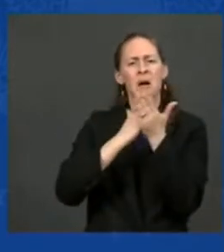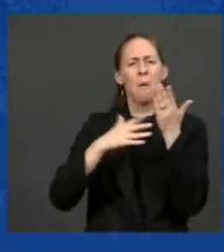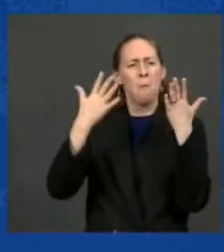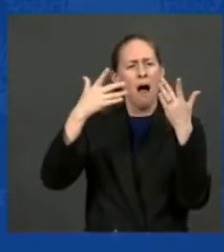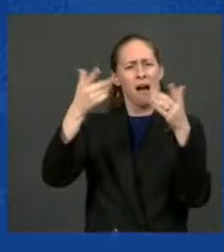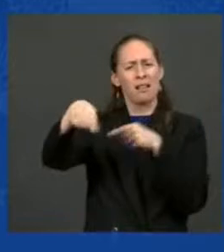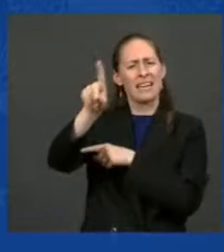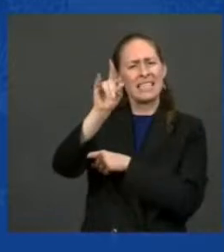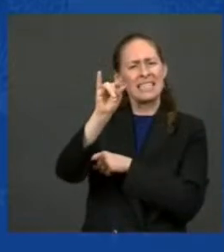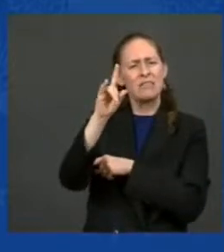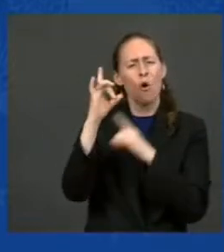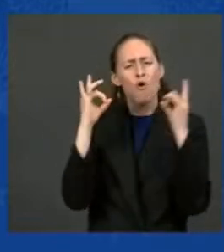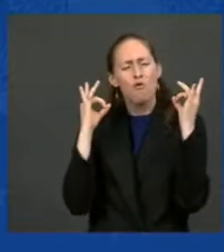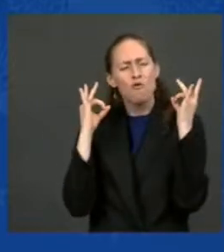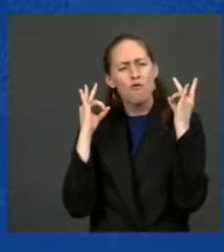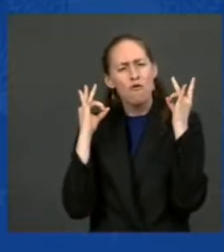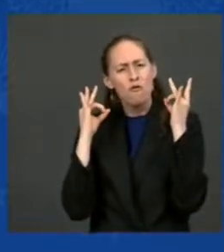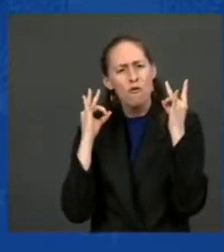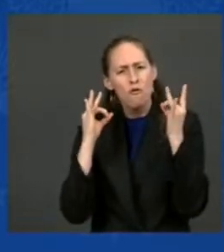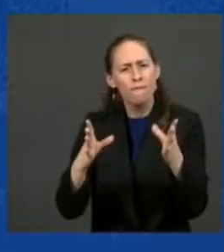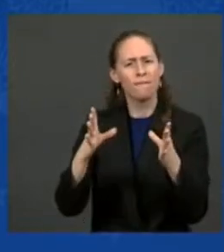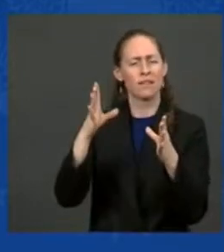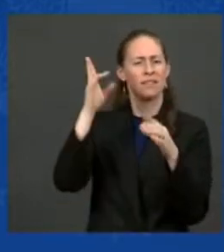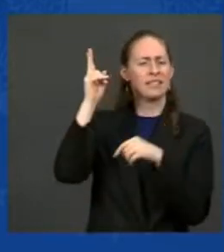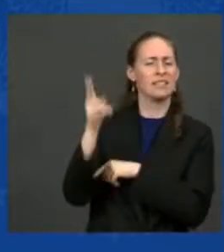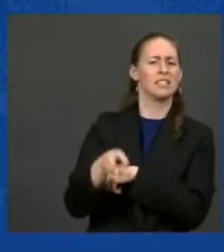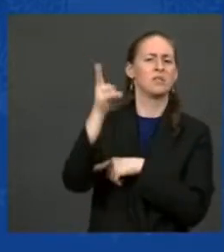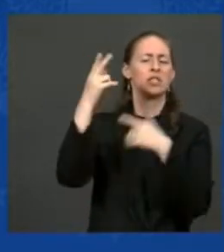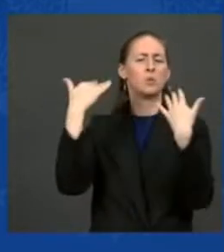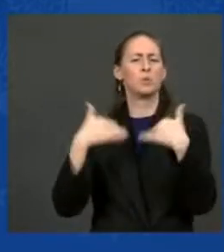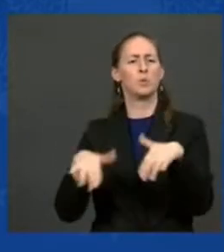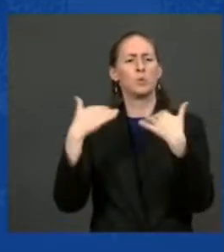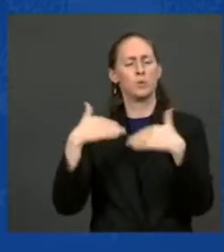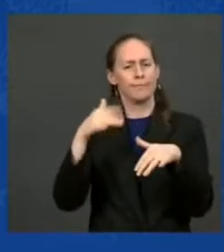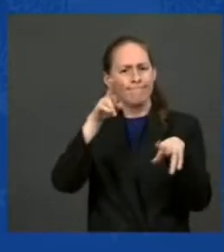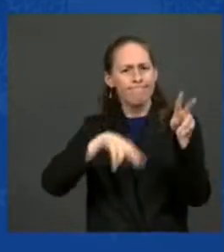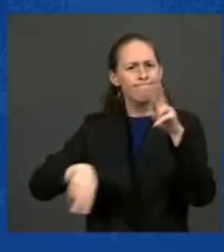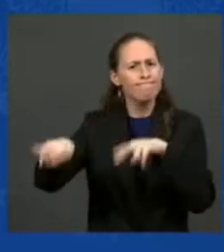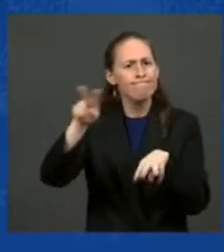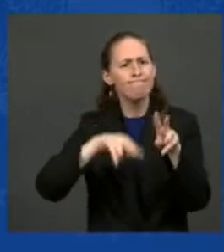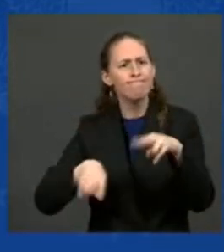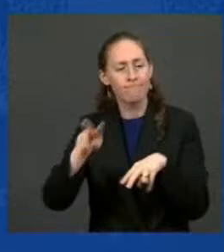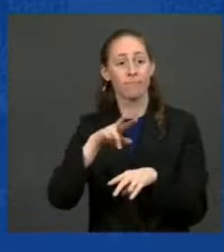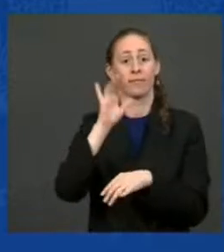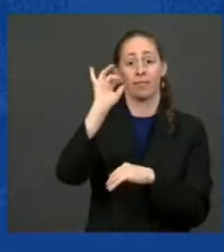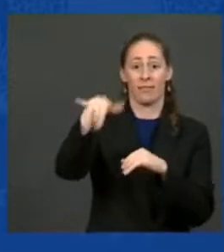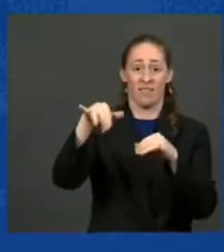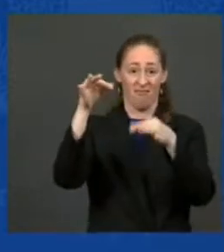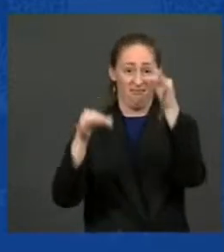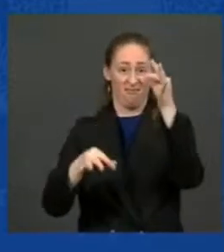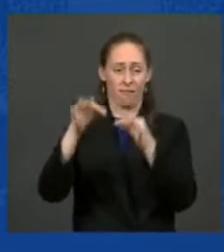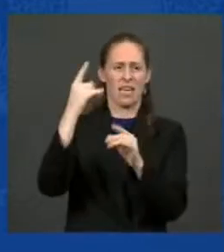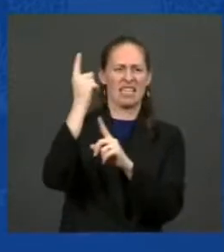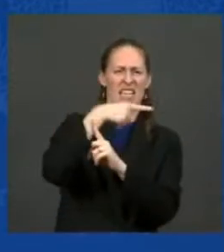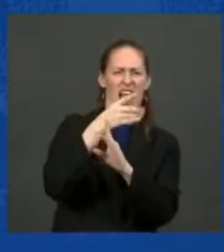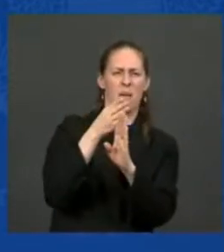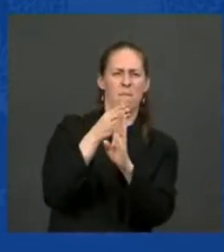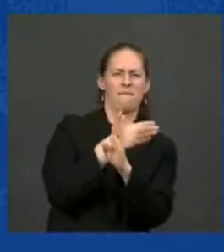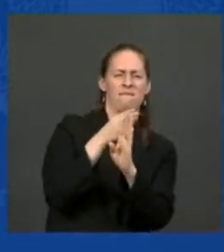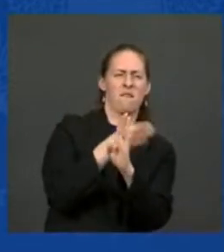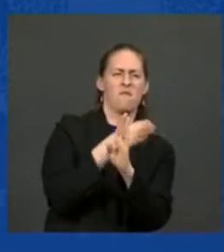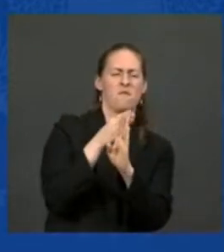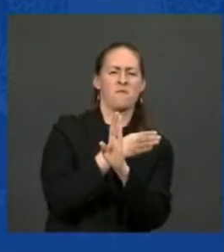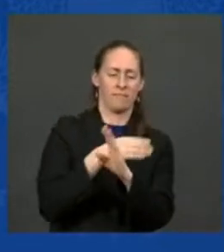in recorded history? 1 year earlier, in November of 1945, the chief prosecutor for the United States Supreme